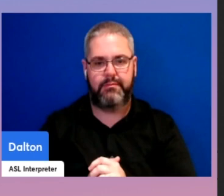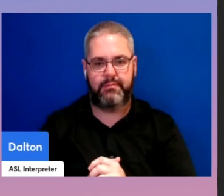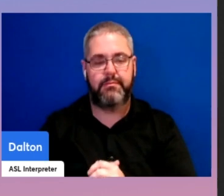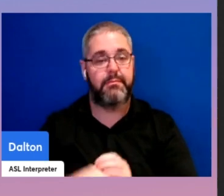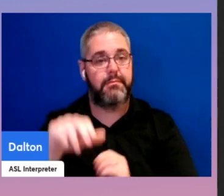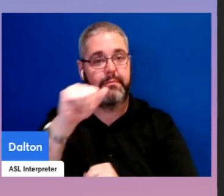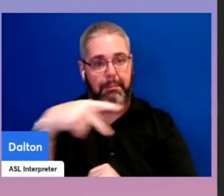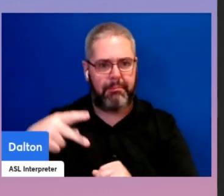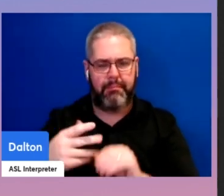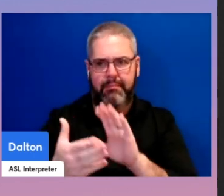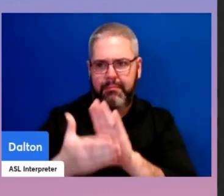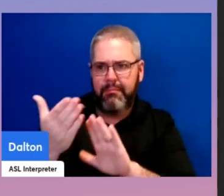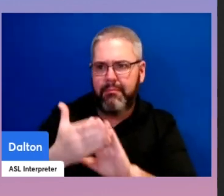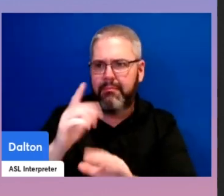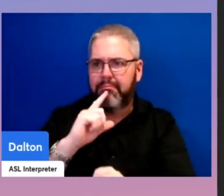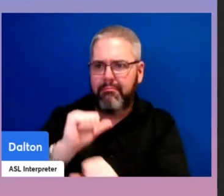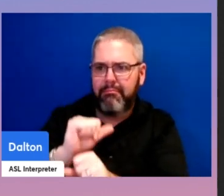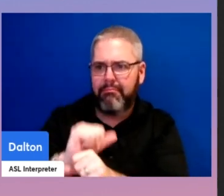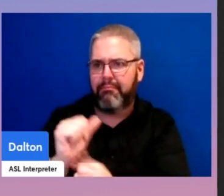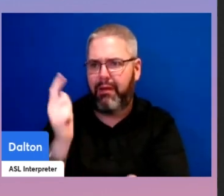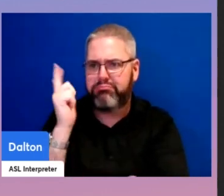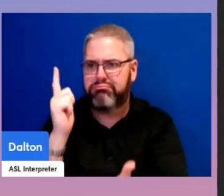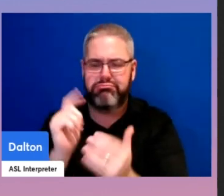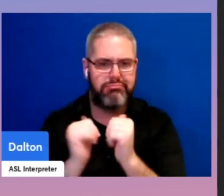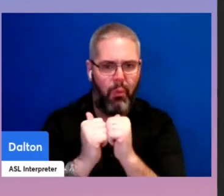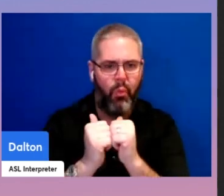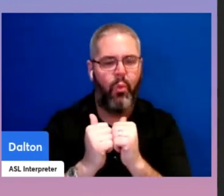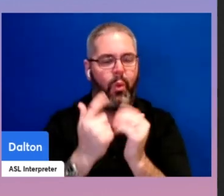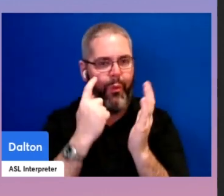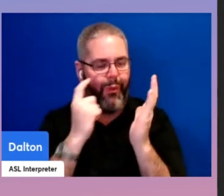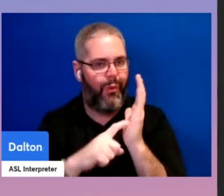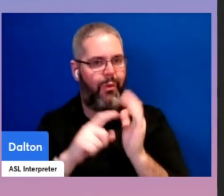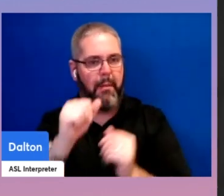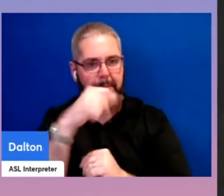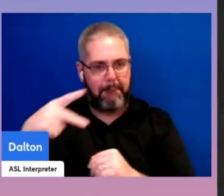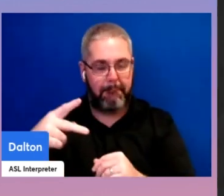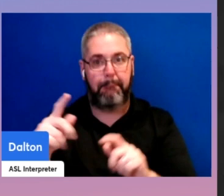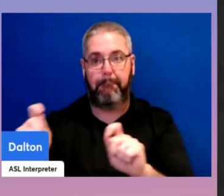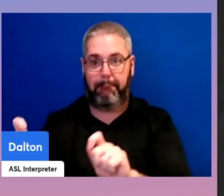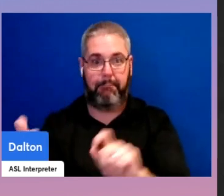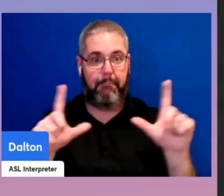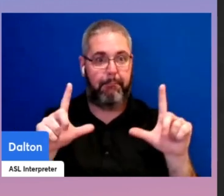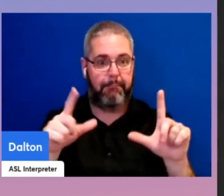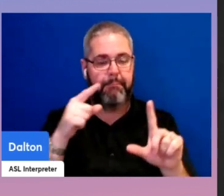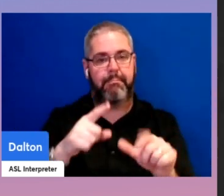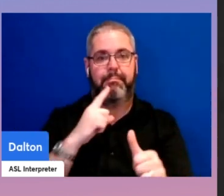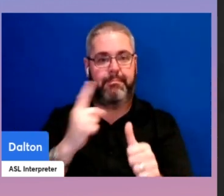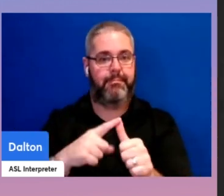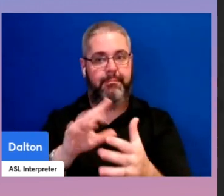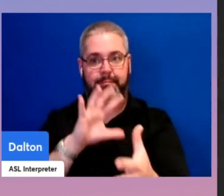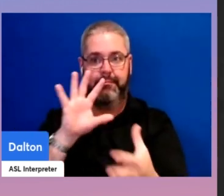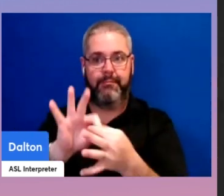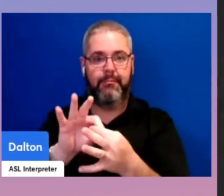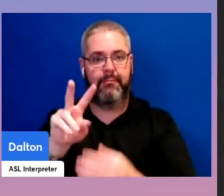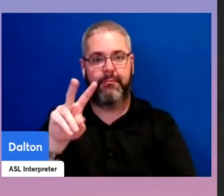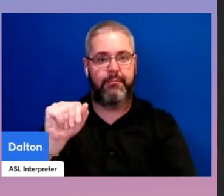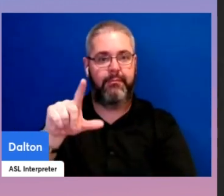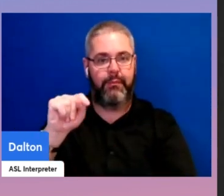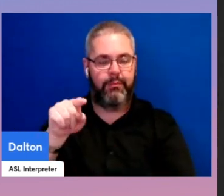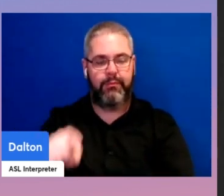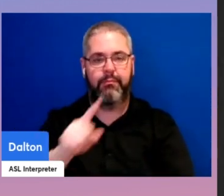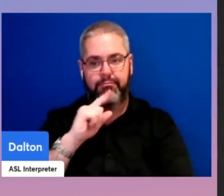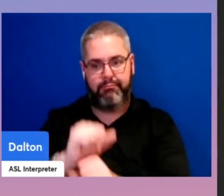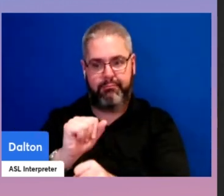actually works, right? So we see that when the application comes up, we do an initial connection to Vault to just validate that the application